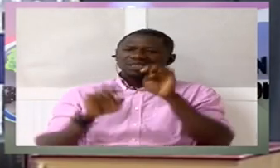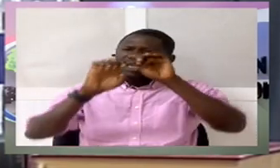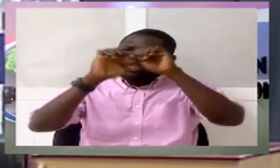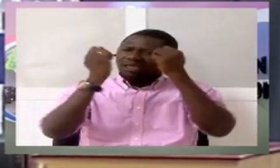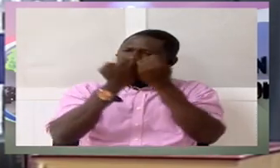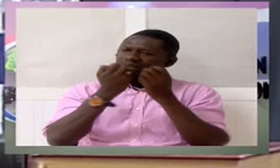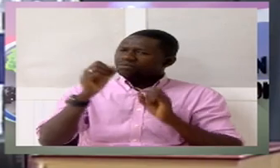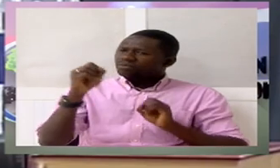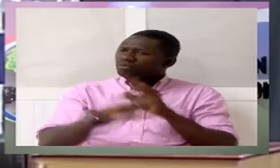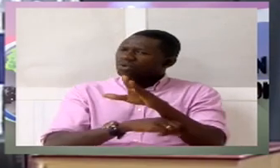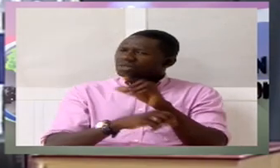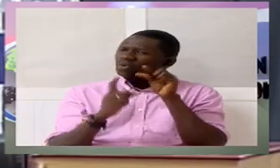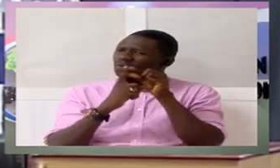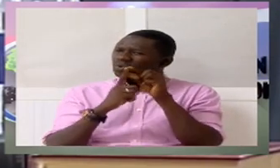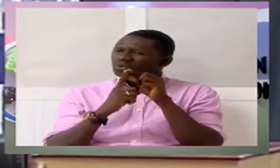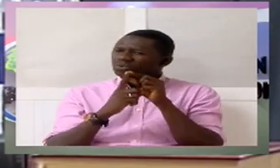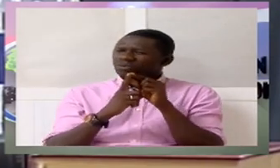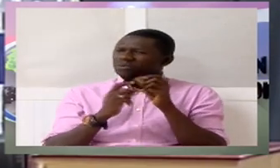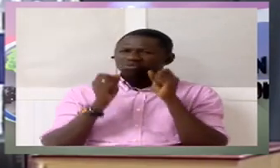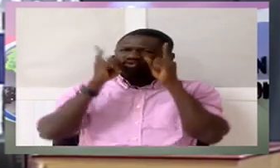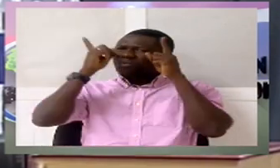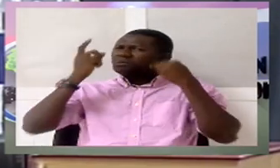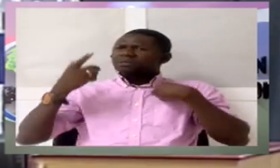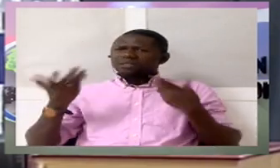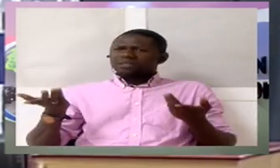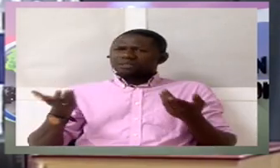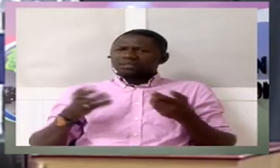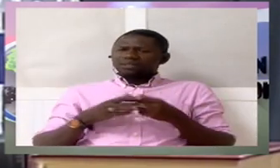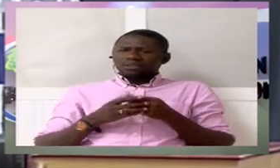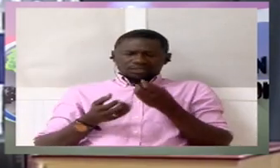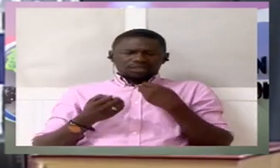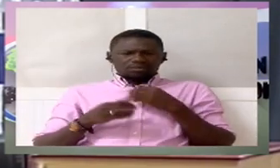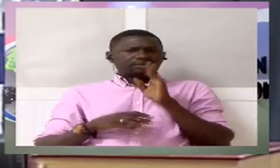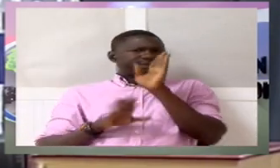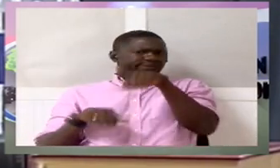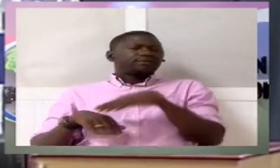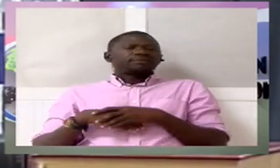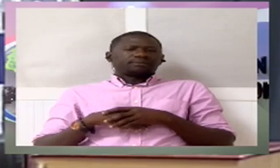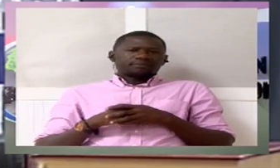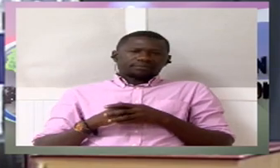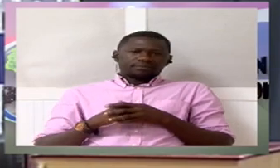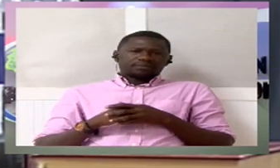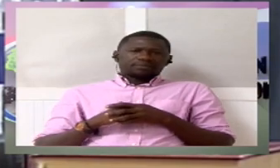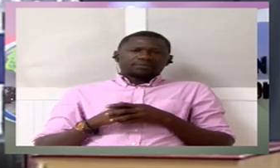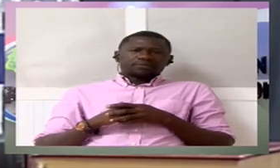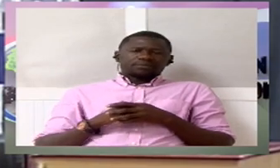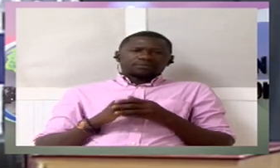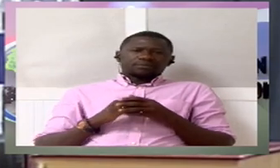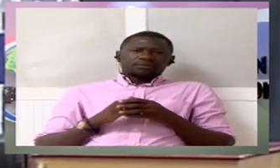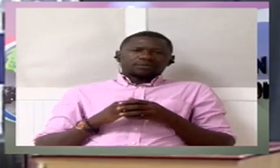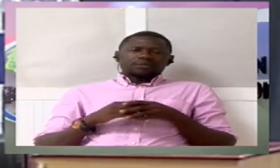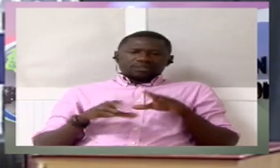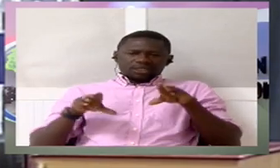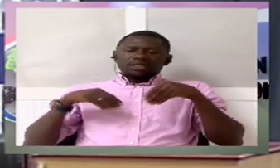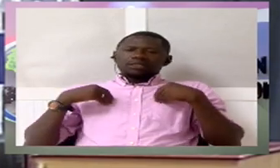wat. But this executive order is surprising. Ni bulaje. He said to me, leave them alone. Asonta inata tesolta